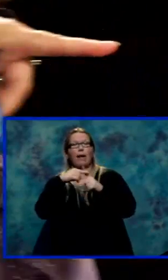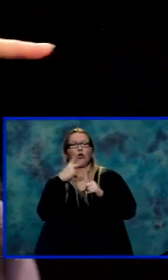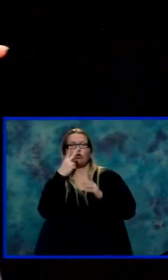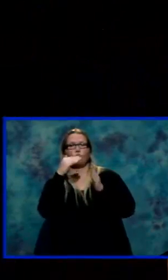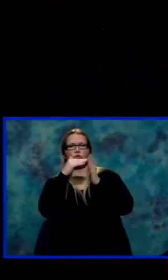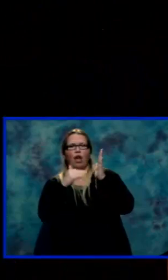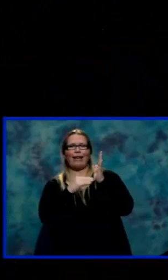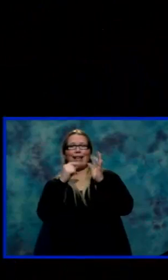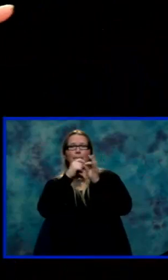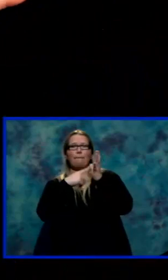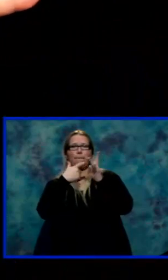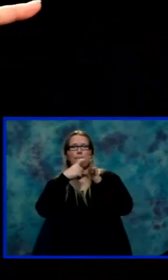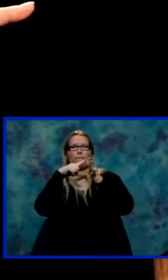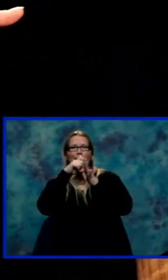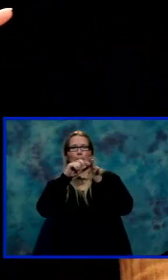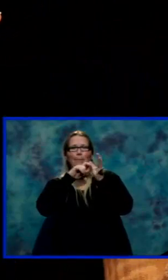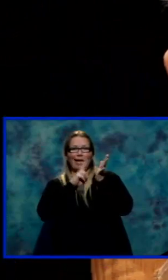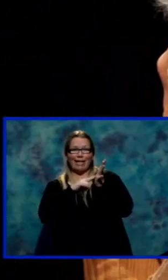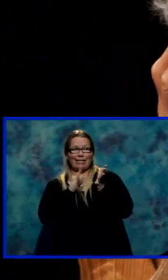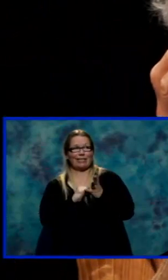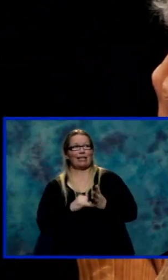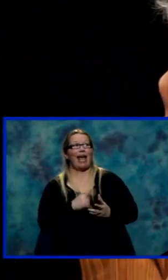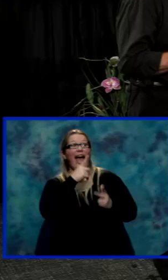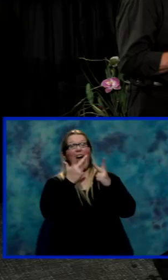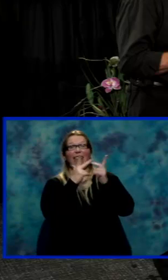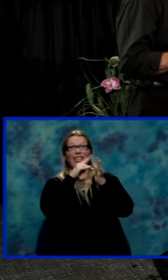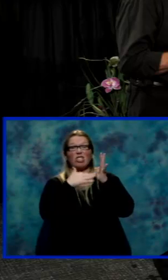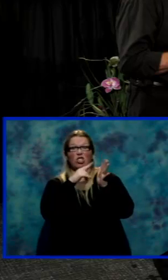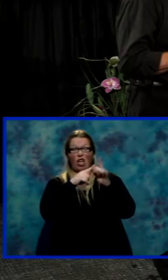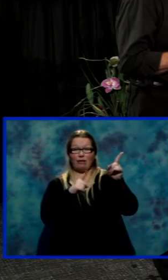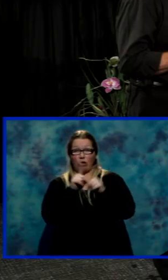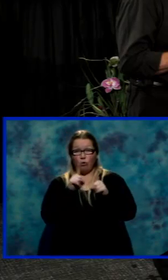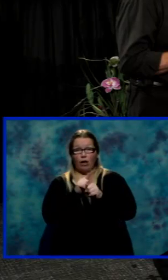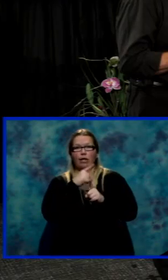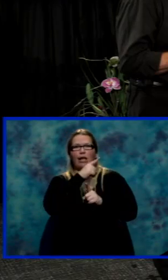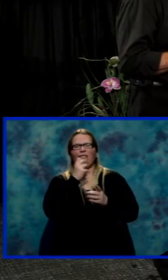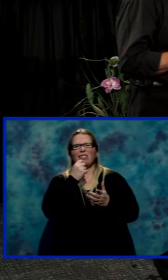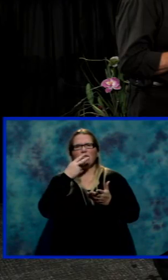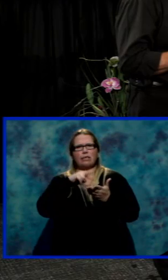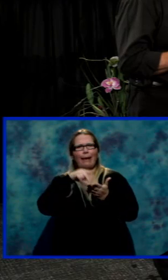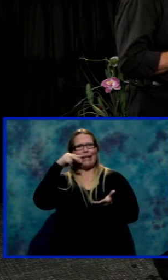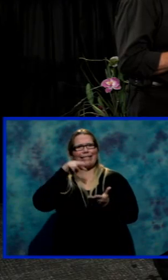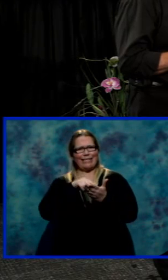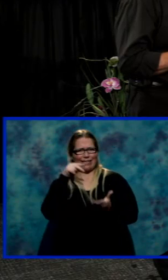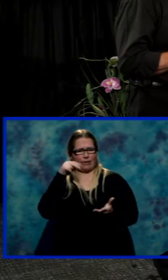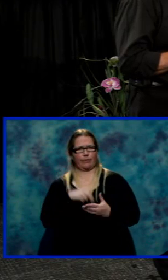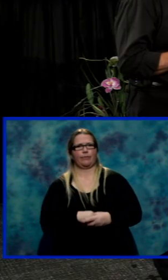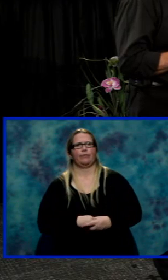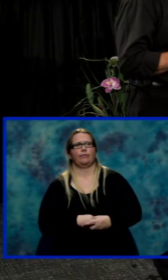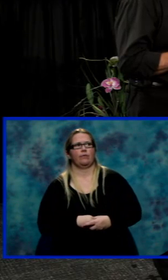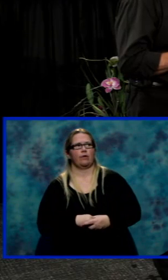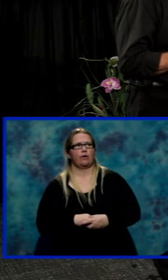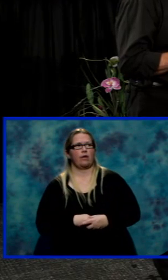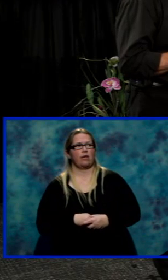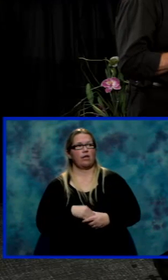baked beans. And the other size there also comes for the baked beans, spaghetti. That is